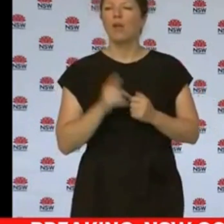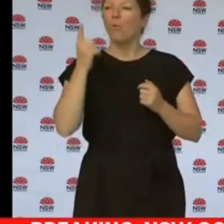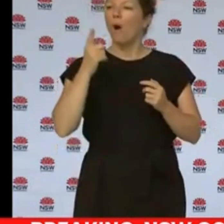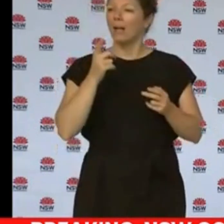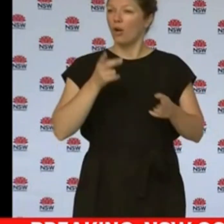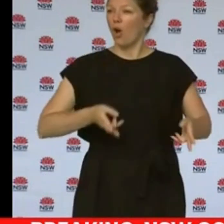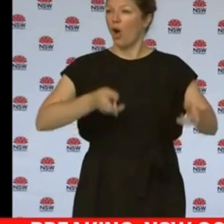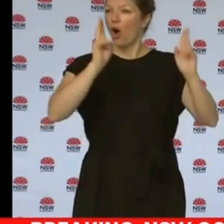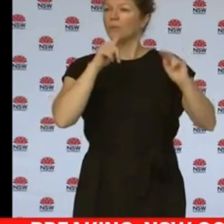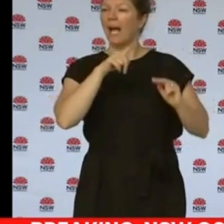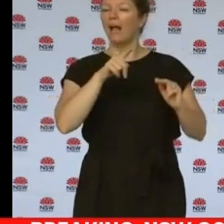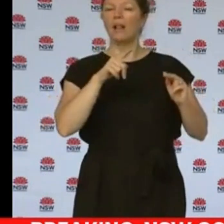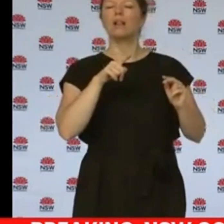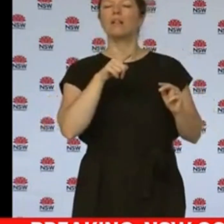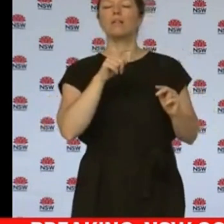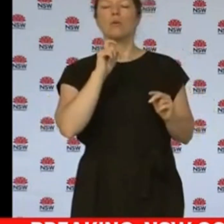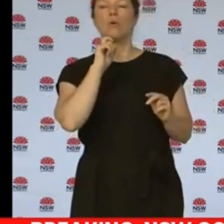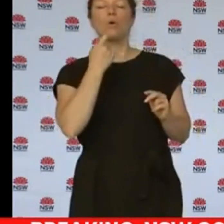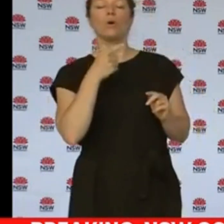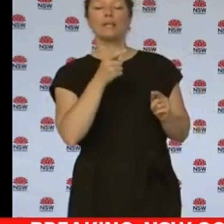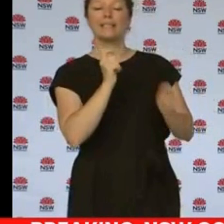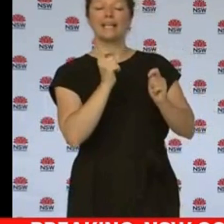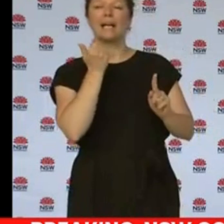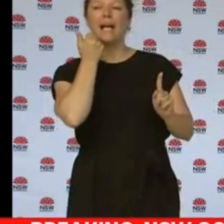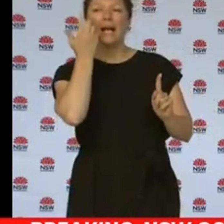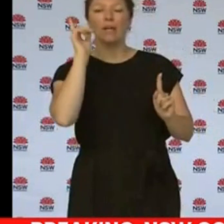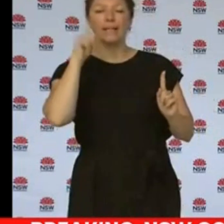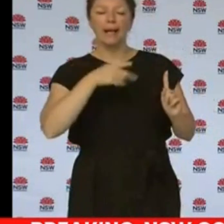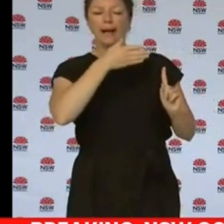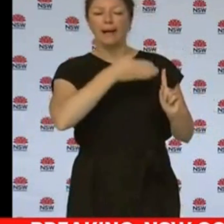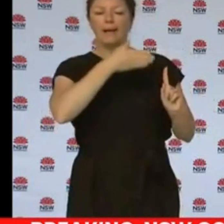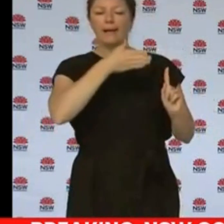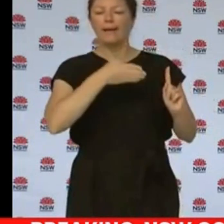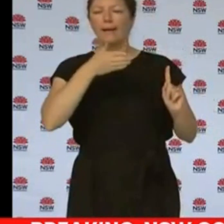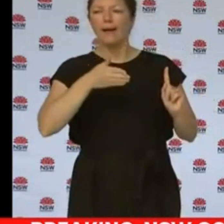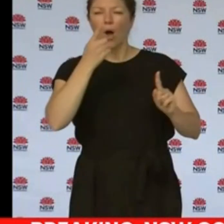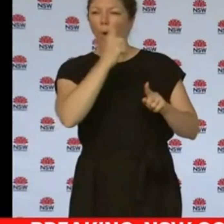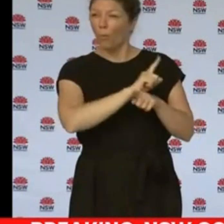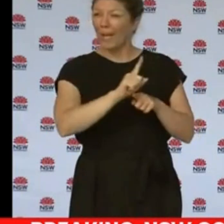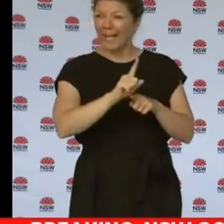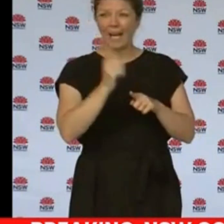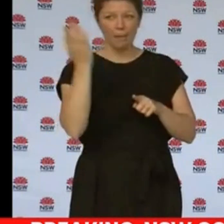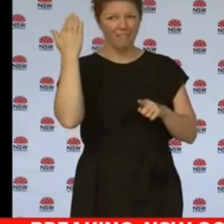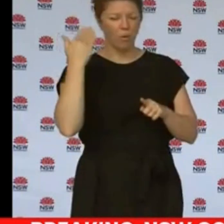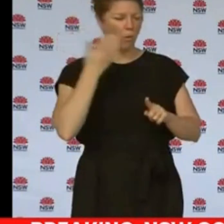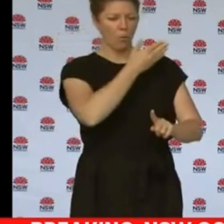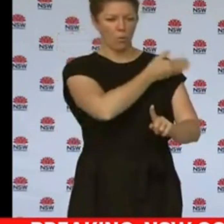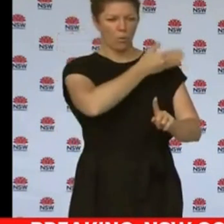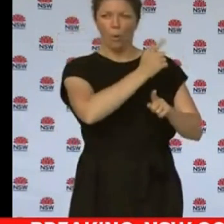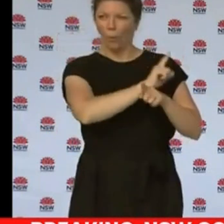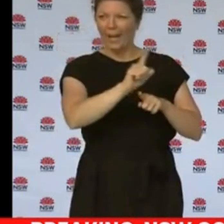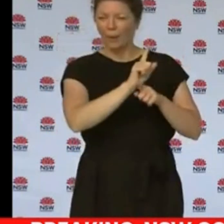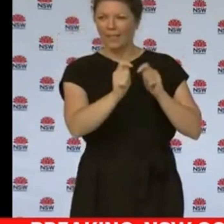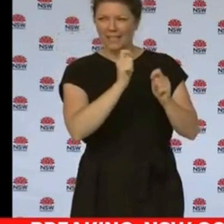will also be moving to a regular format of testing. I'll just have to test the date. They have been doing weekly testing of their staff